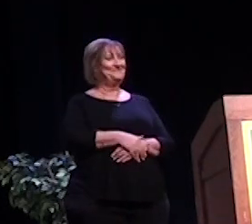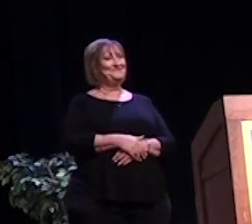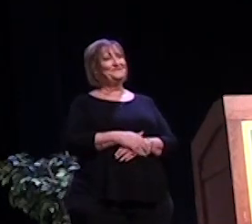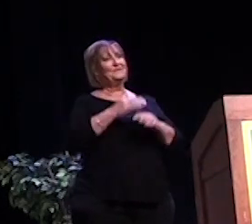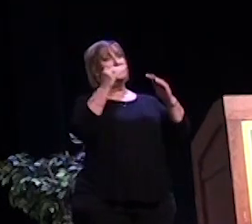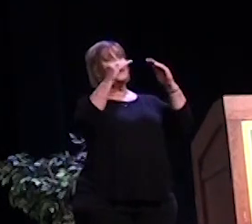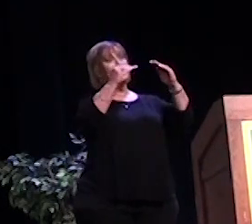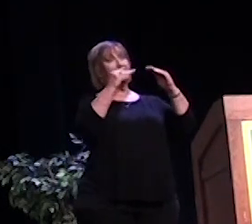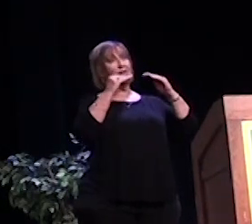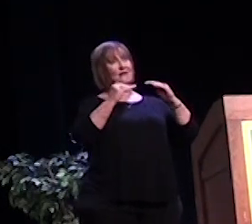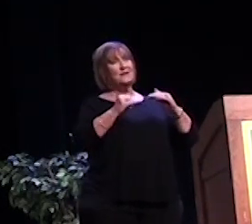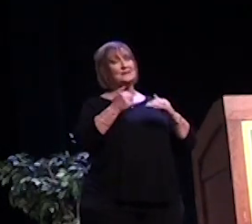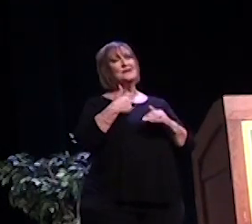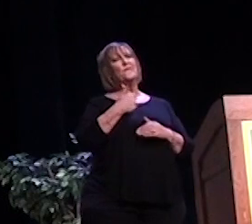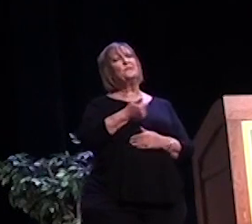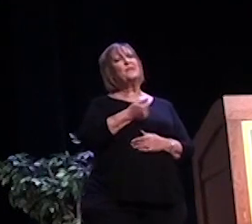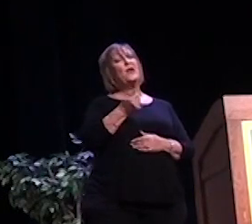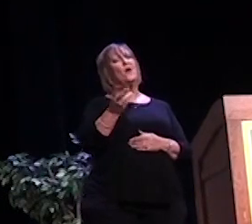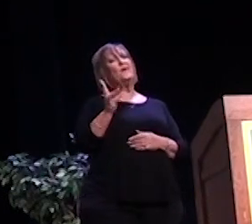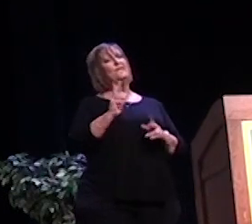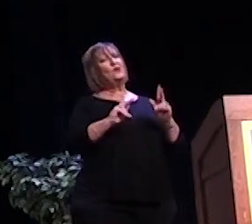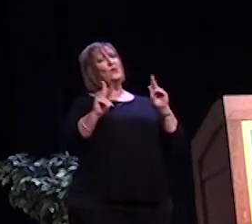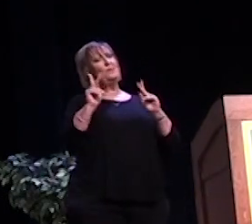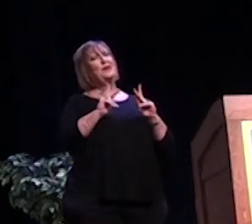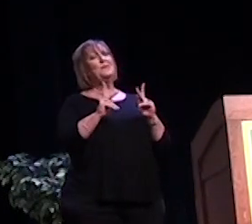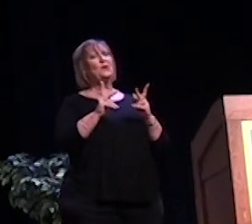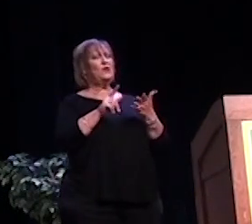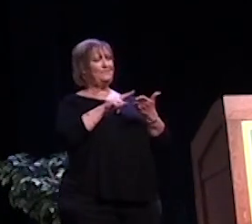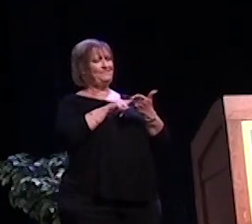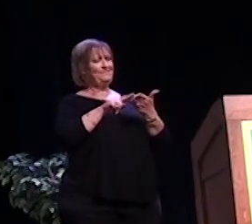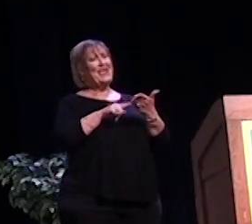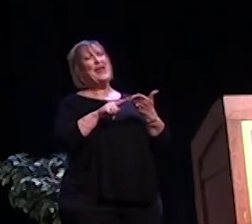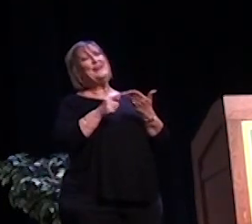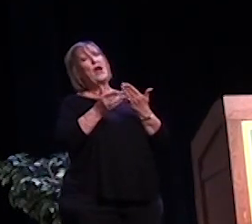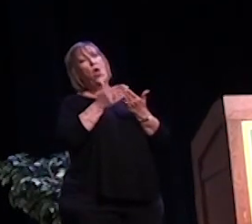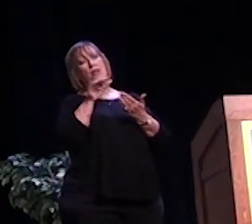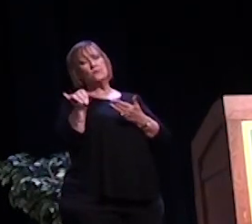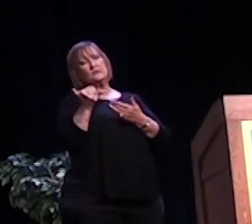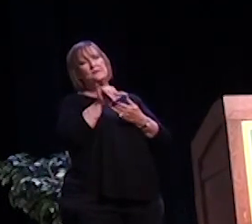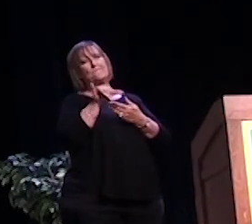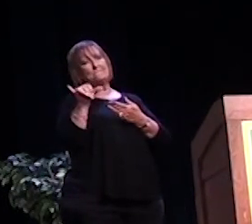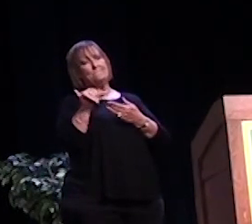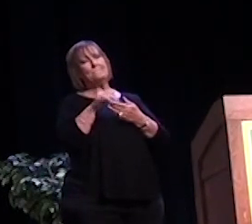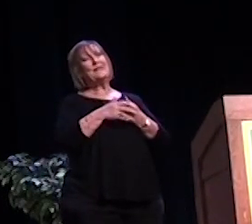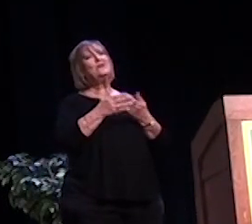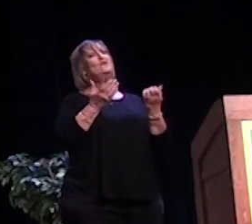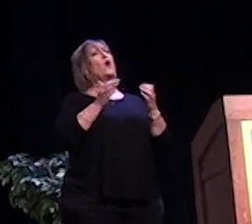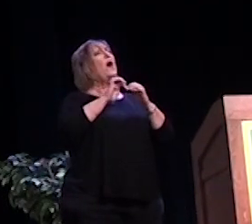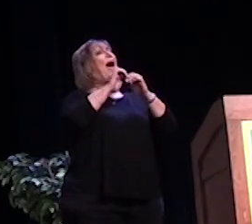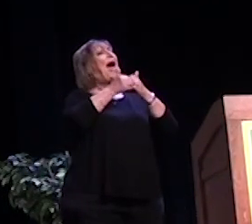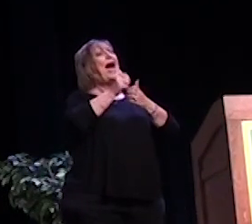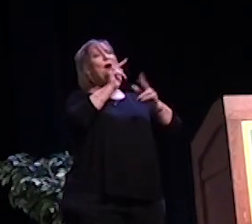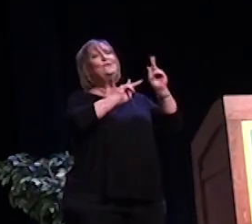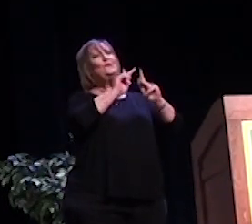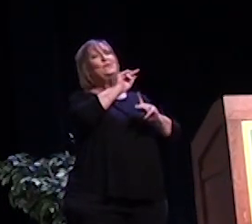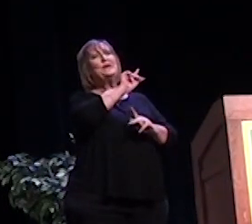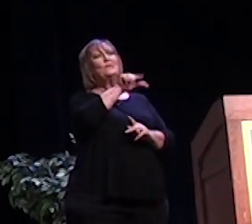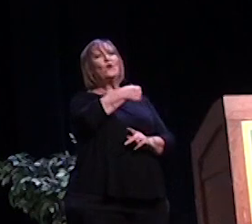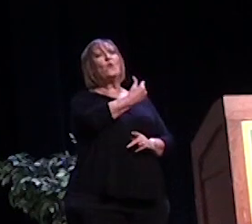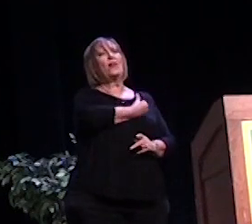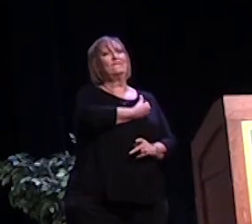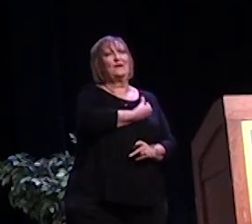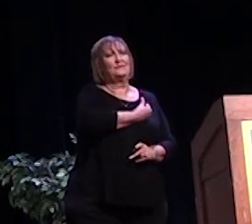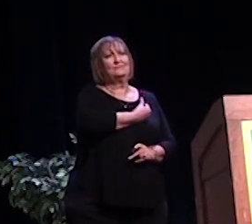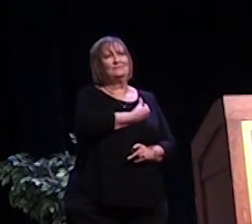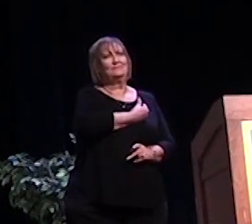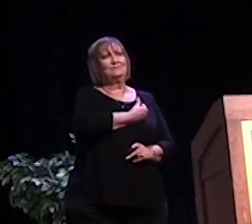question is, we had a couple kind of around the same theme, and that was, how do people qualify? Who qualifies